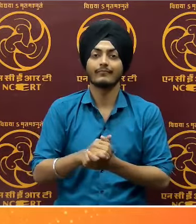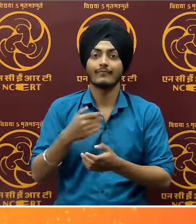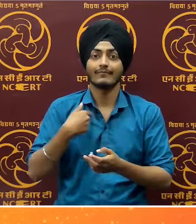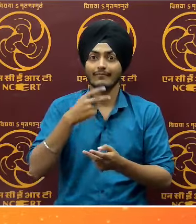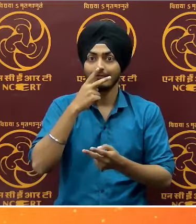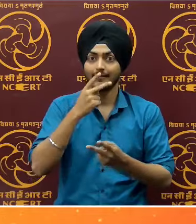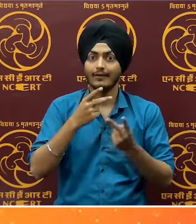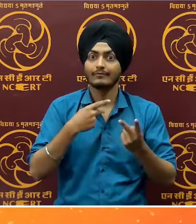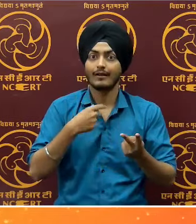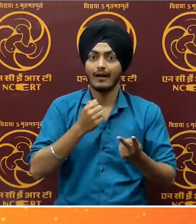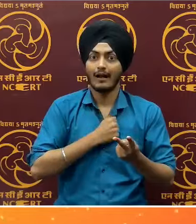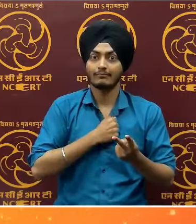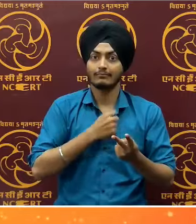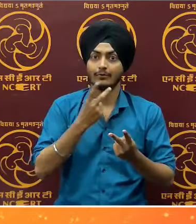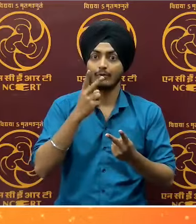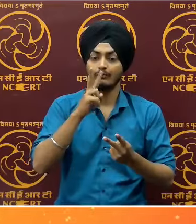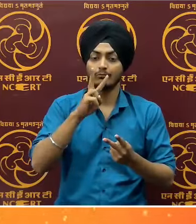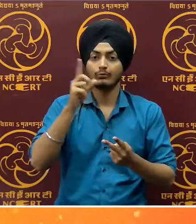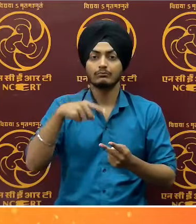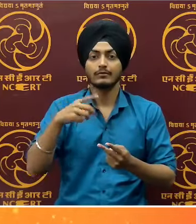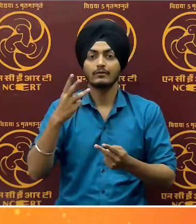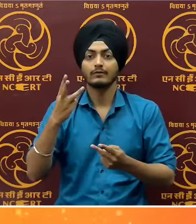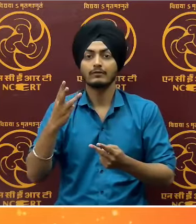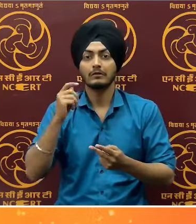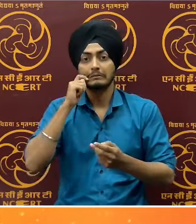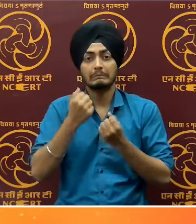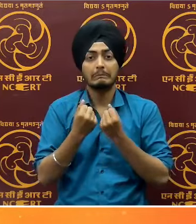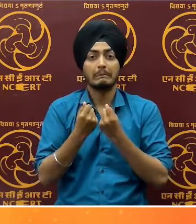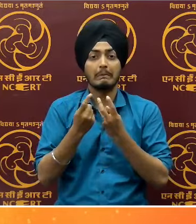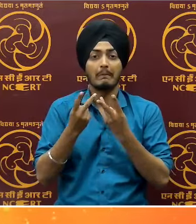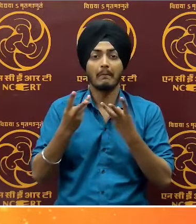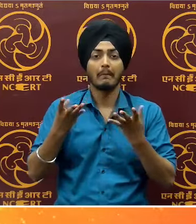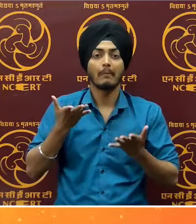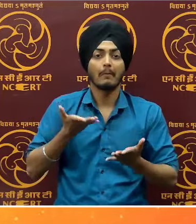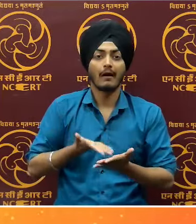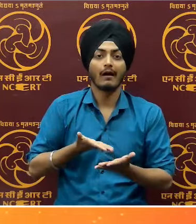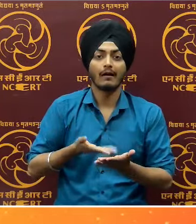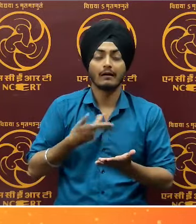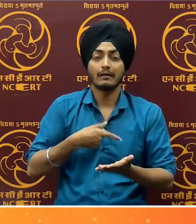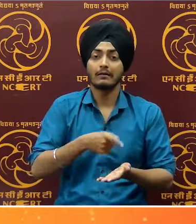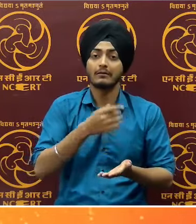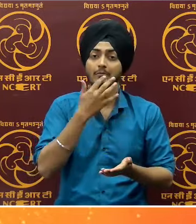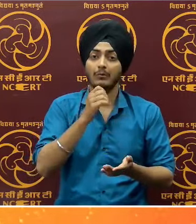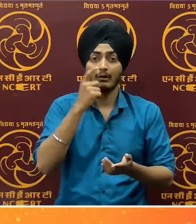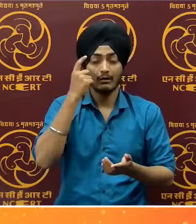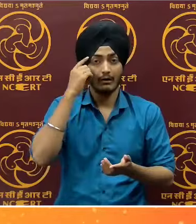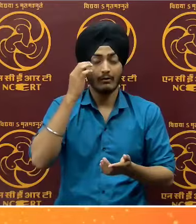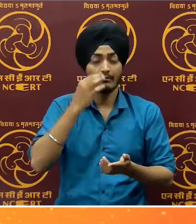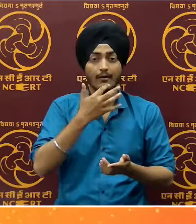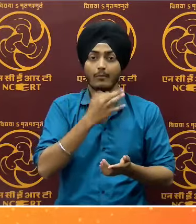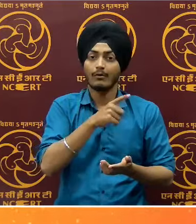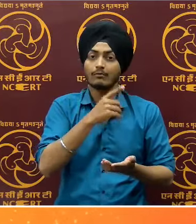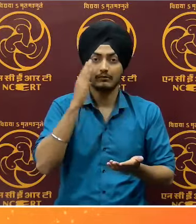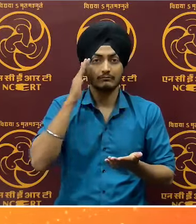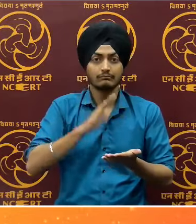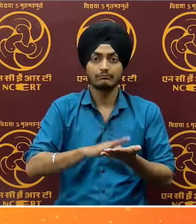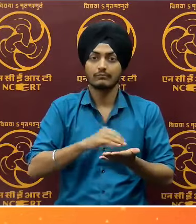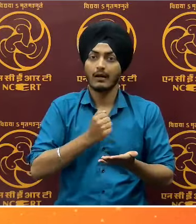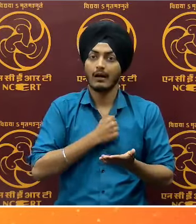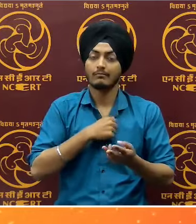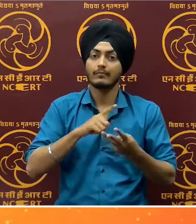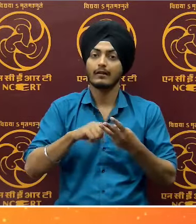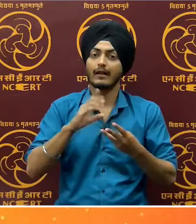2/3 population of India lives in villages. And it is very important to understand